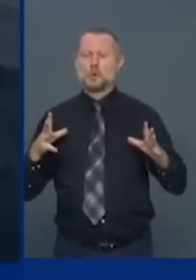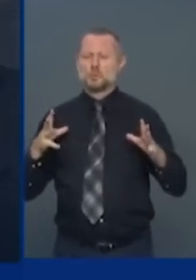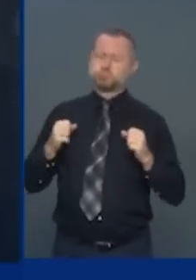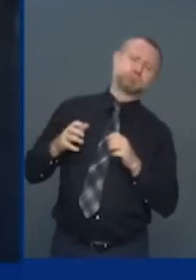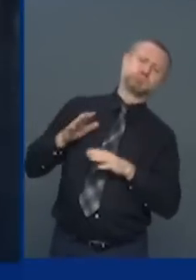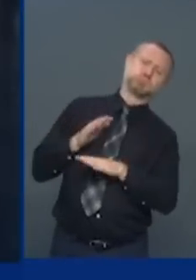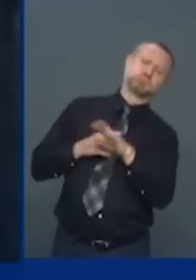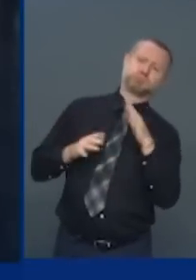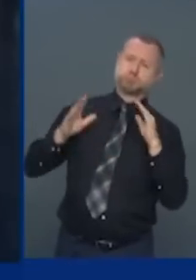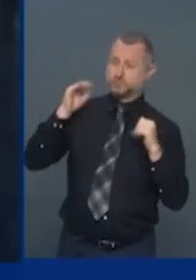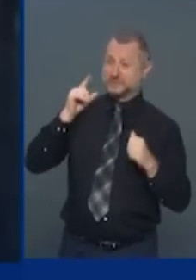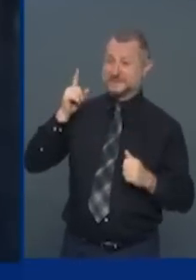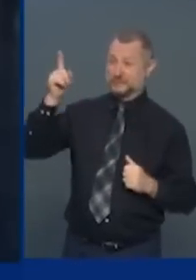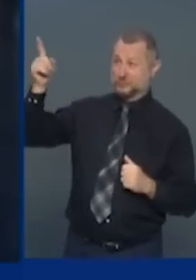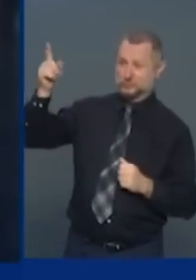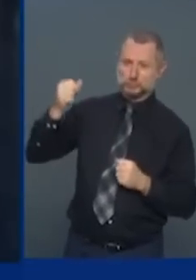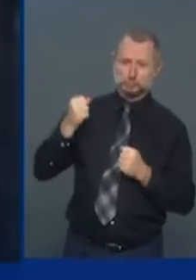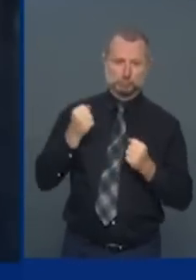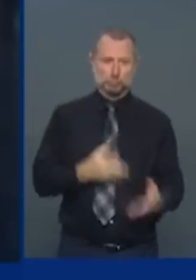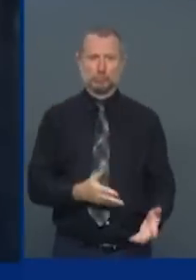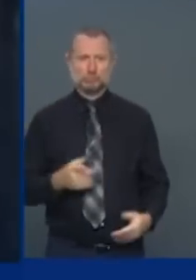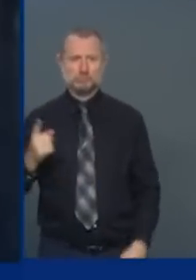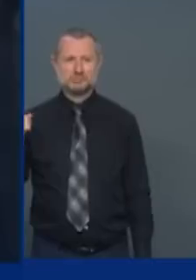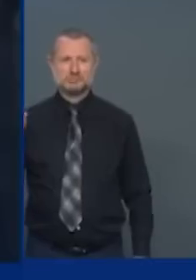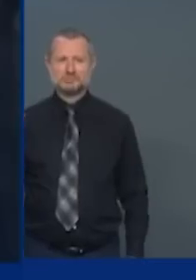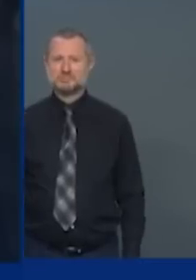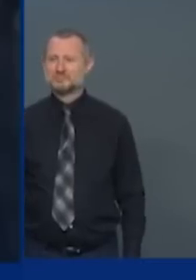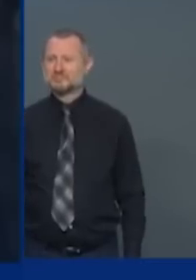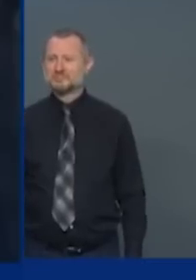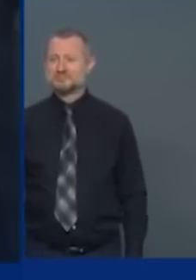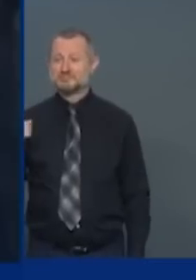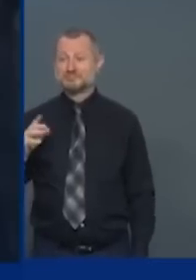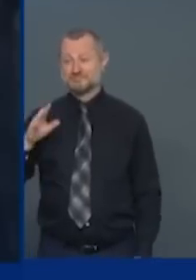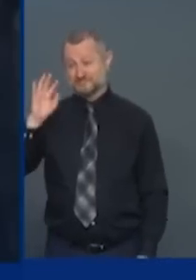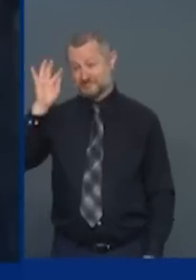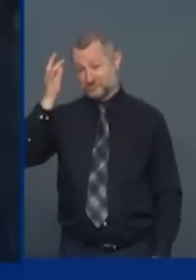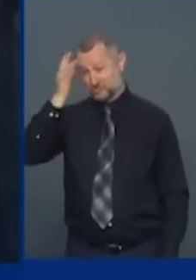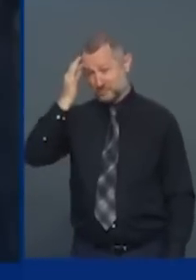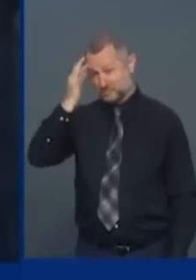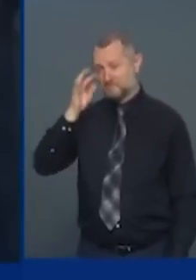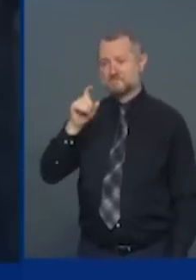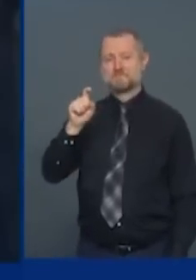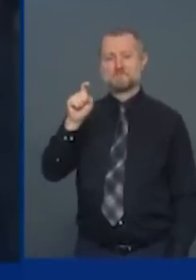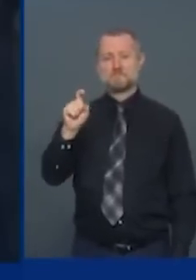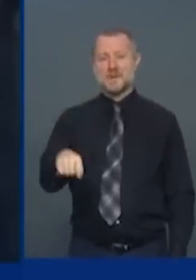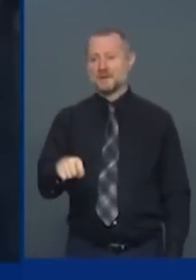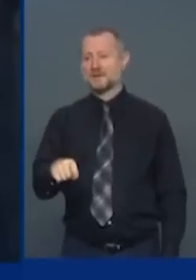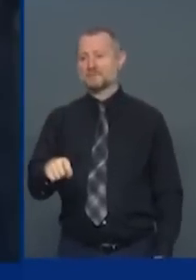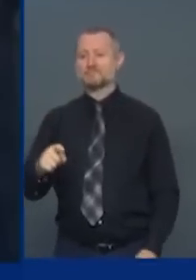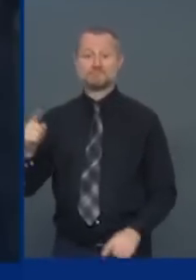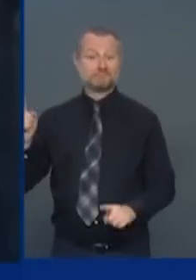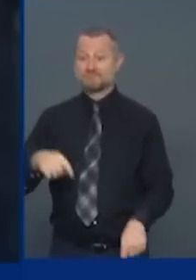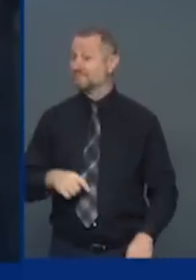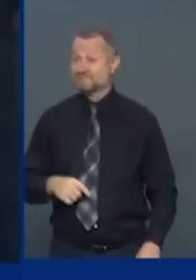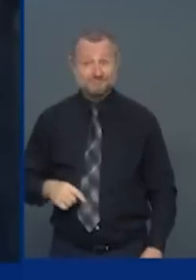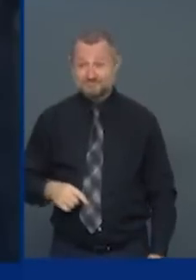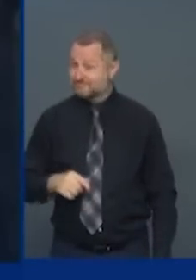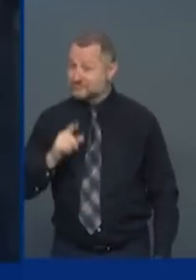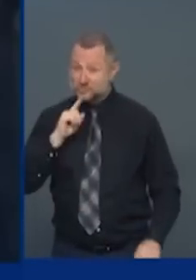That's where we are. Federal government must provide a response. If they don't provide a